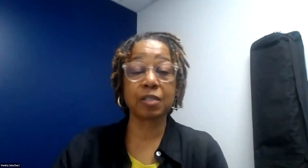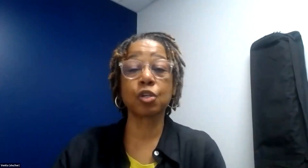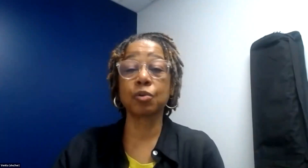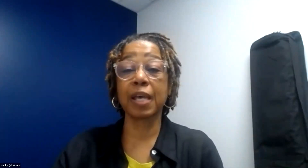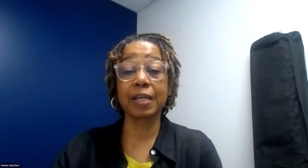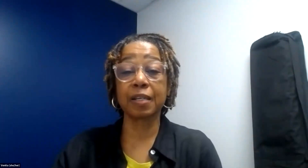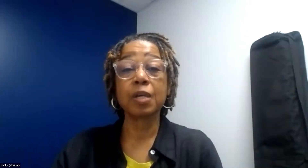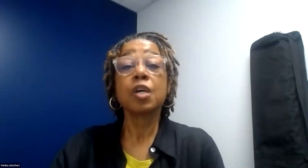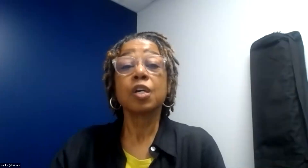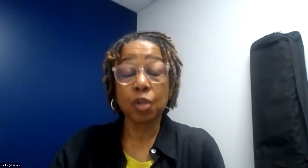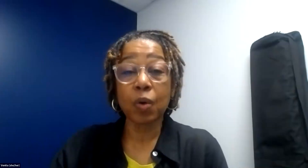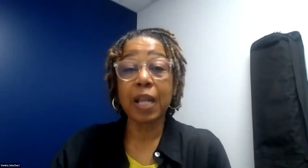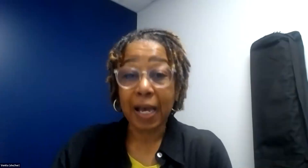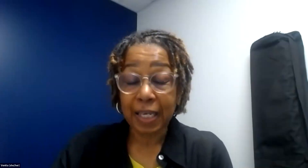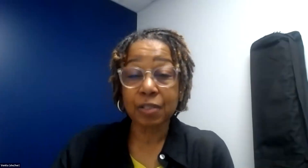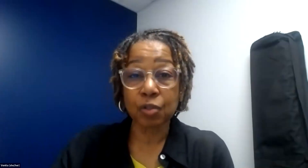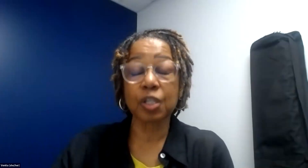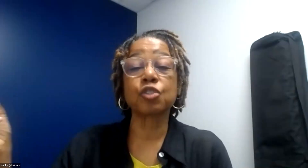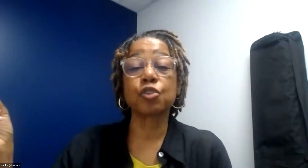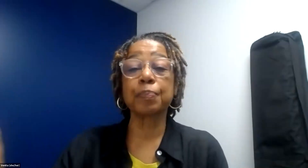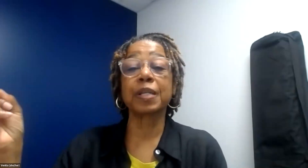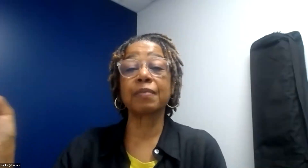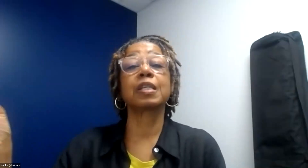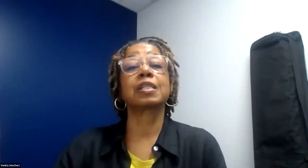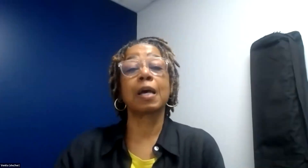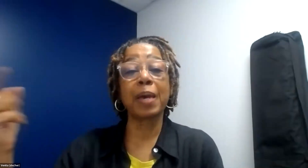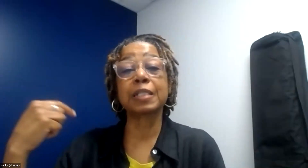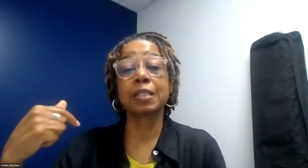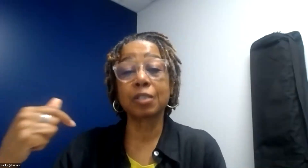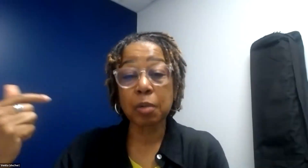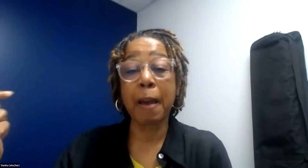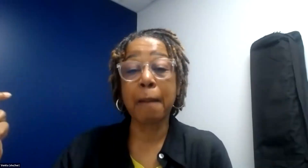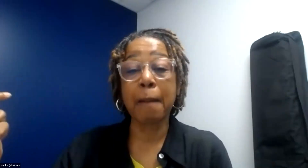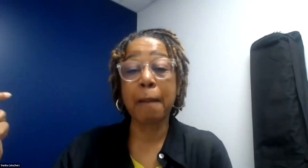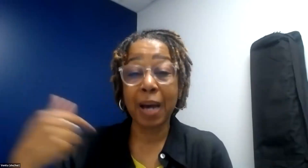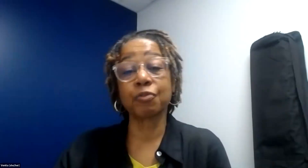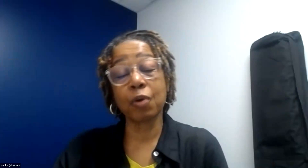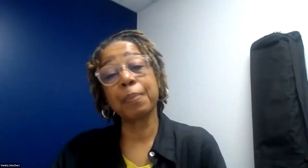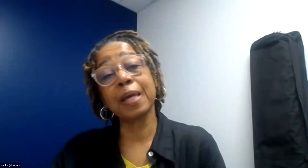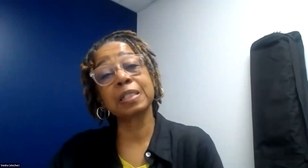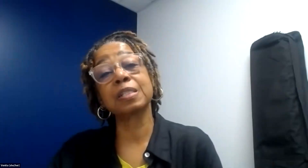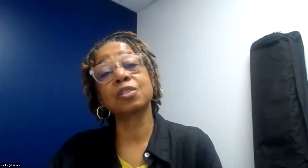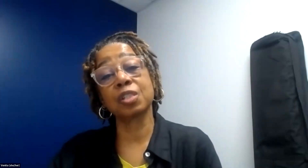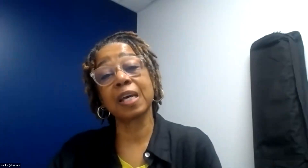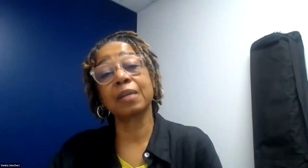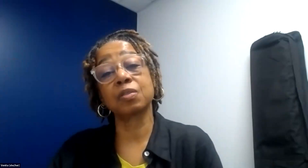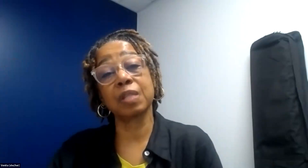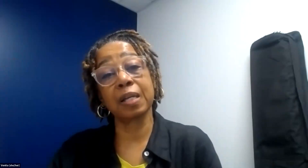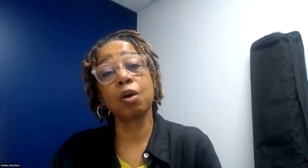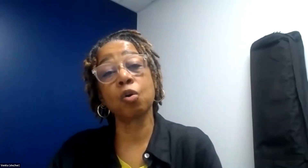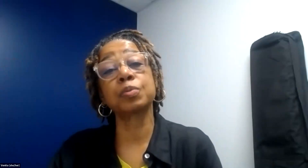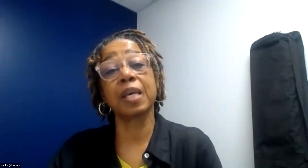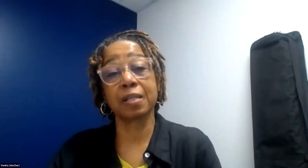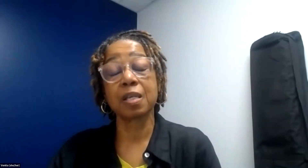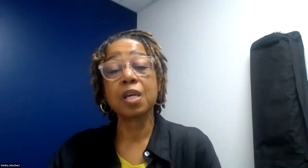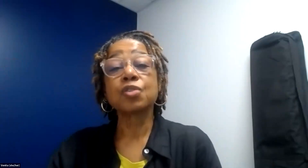home test showed negative. You know what? I canceled a trip and everything because I paid attention to my body before I paid attention to